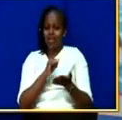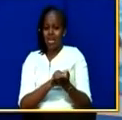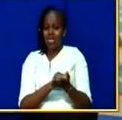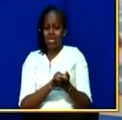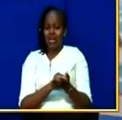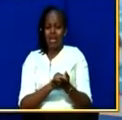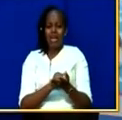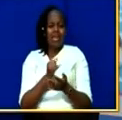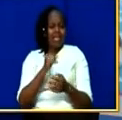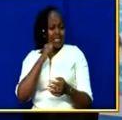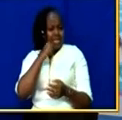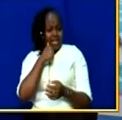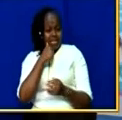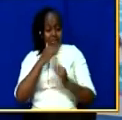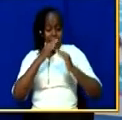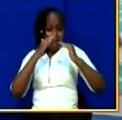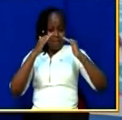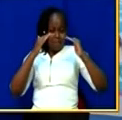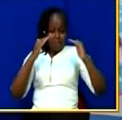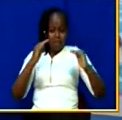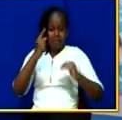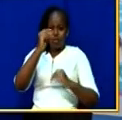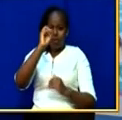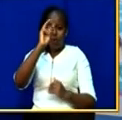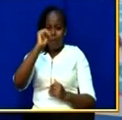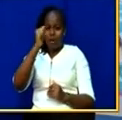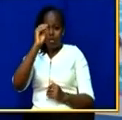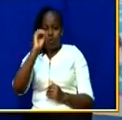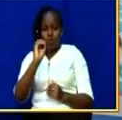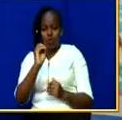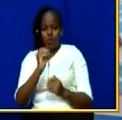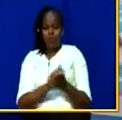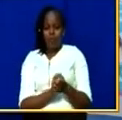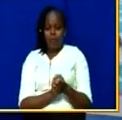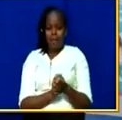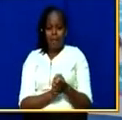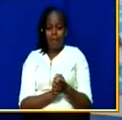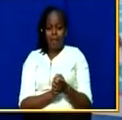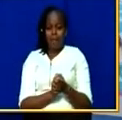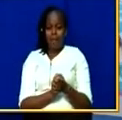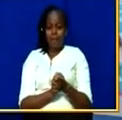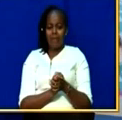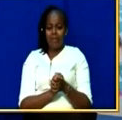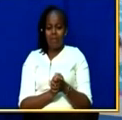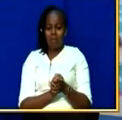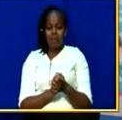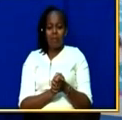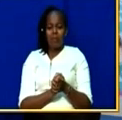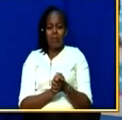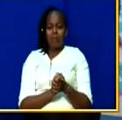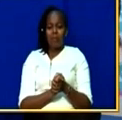round, huge tomato. Is it a tomato or is it a tomato? Okay, we'll find out. All Are them they- all. are they end of the Tomato, show? tomato.